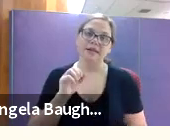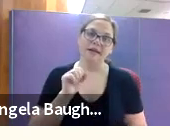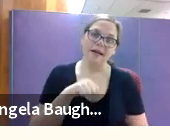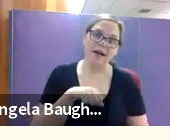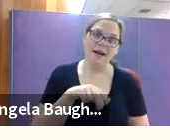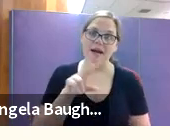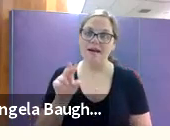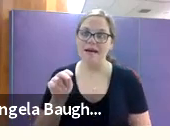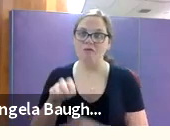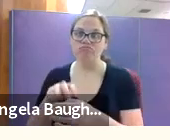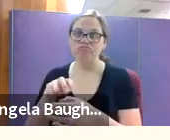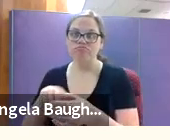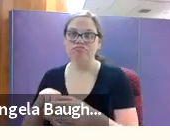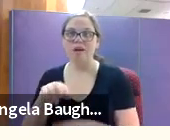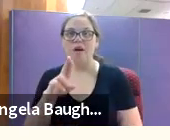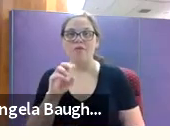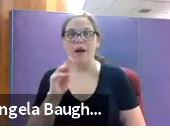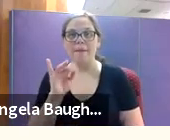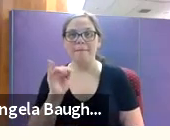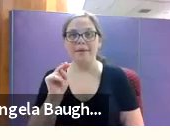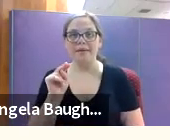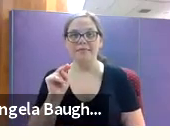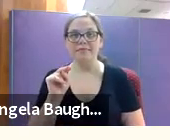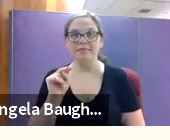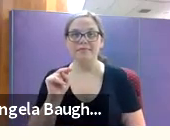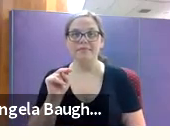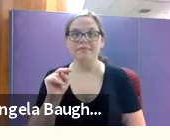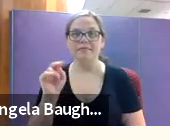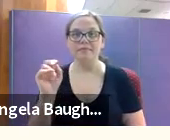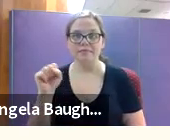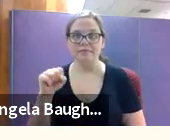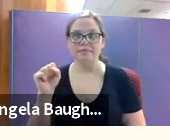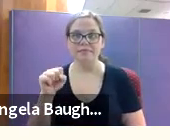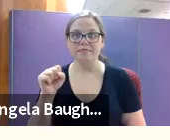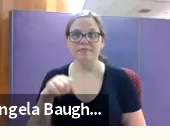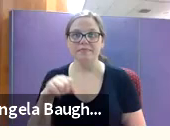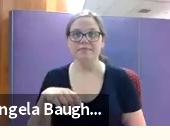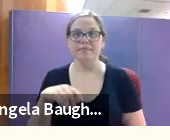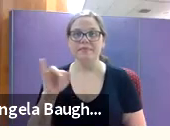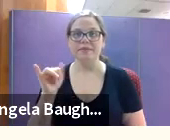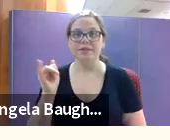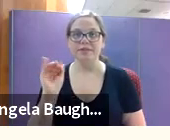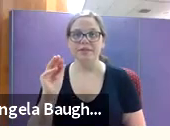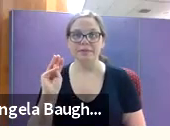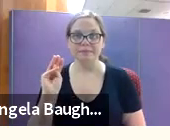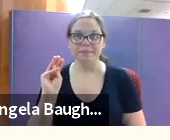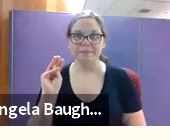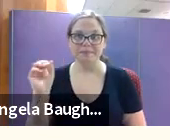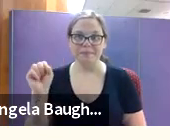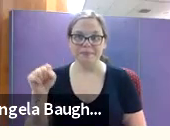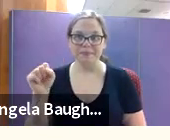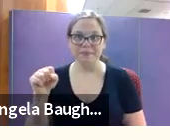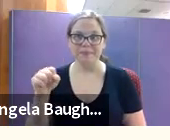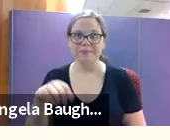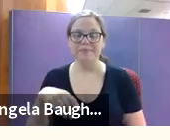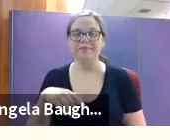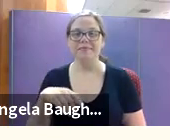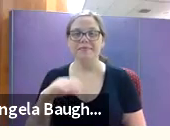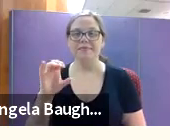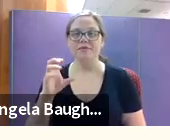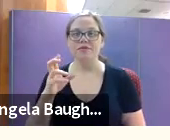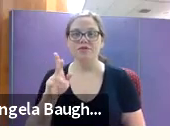nay, or abstain. Robin Metcalf, Yay. Jim Finnerty, Yay.